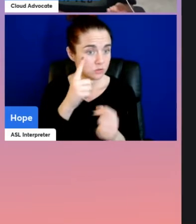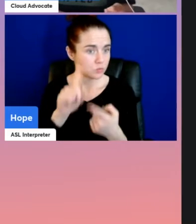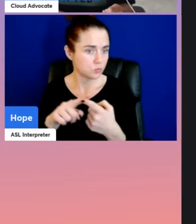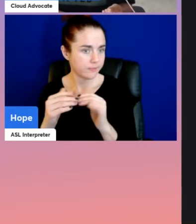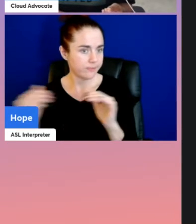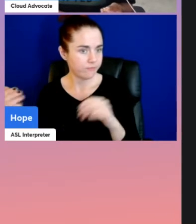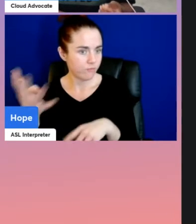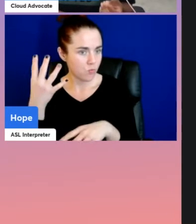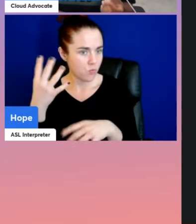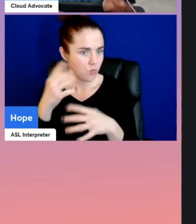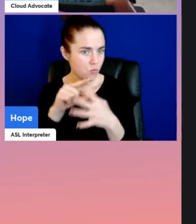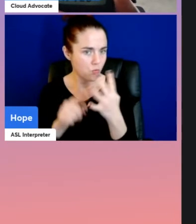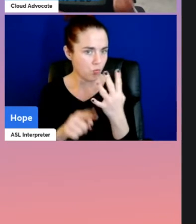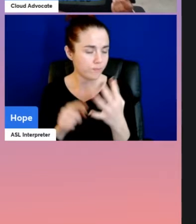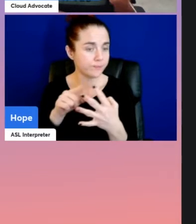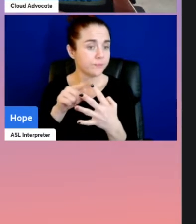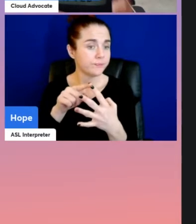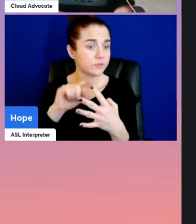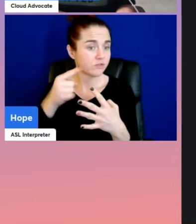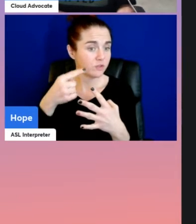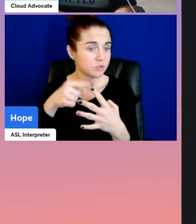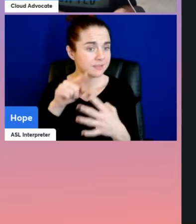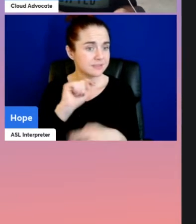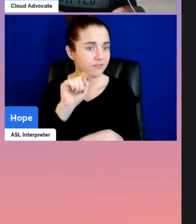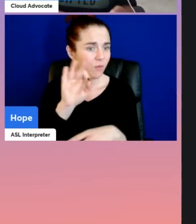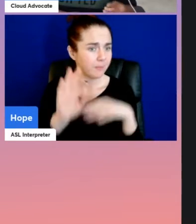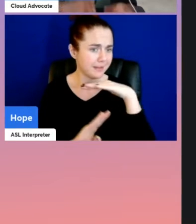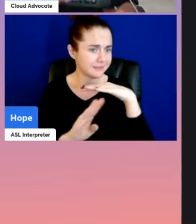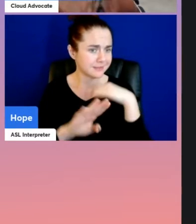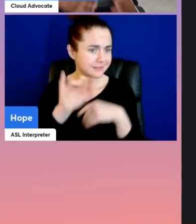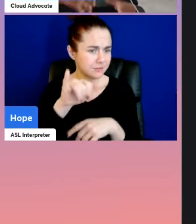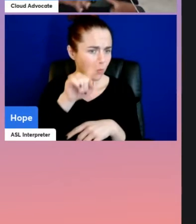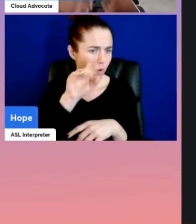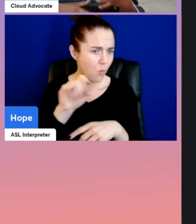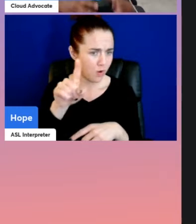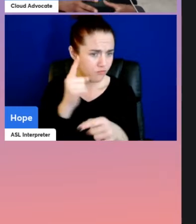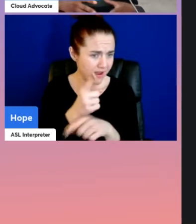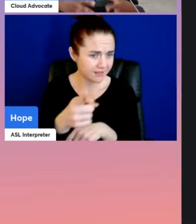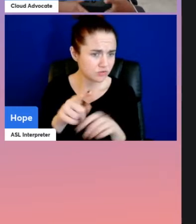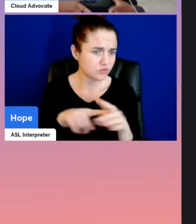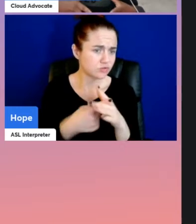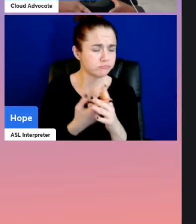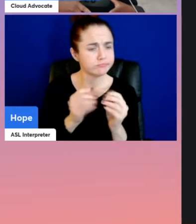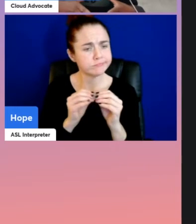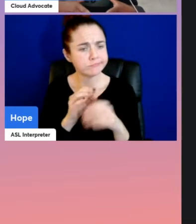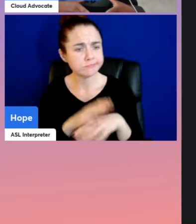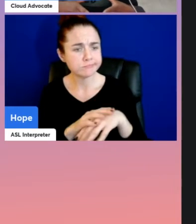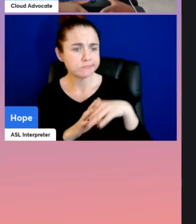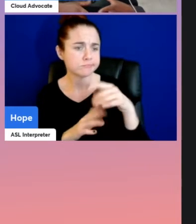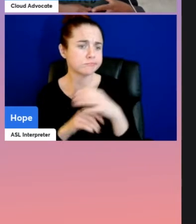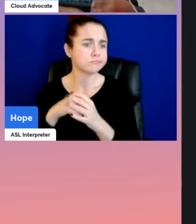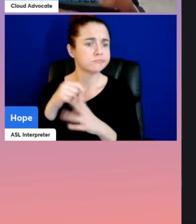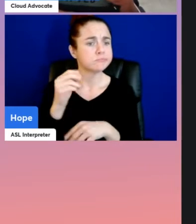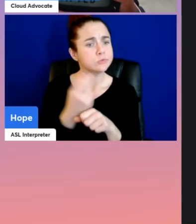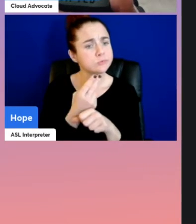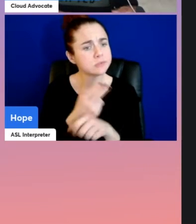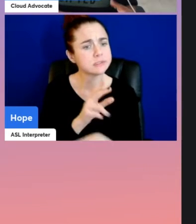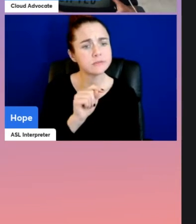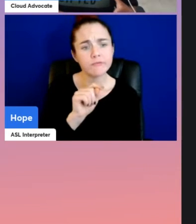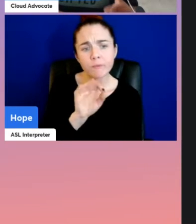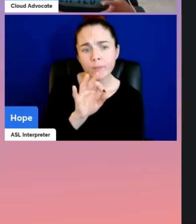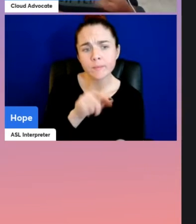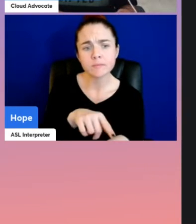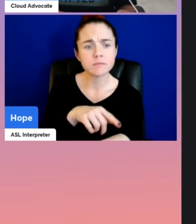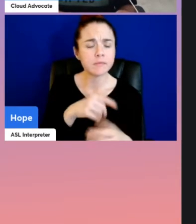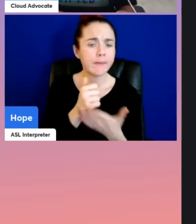Level 1 being the Terraform Basics 101. So you start getting comfortable with using Terraform,